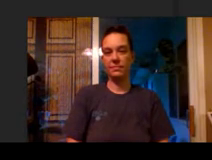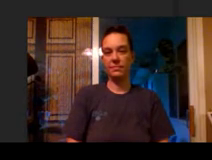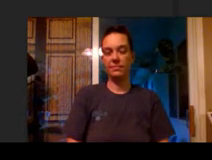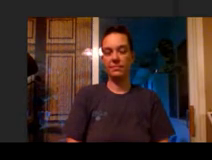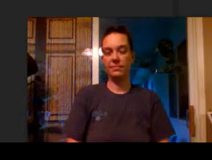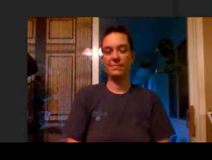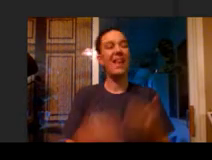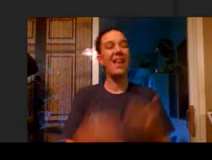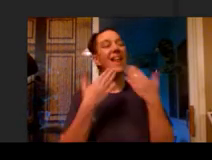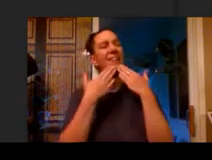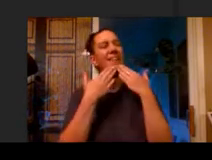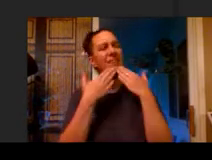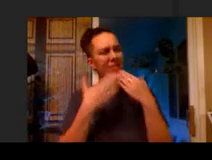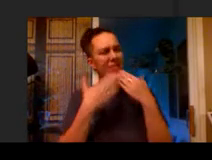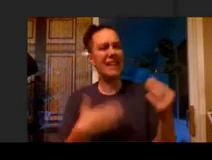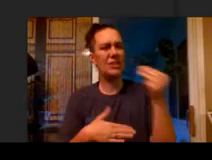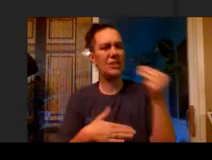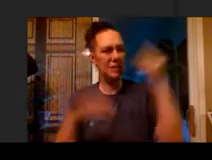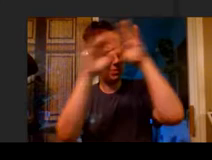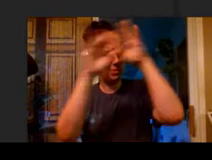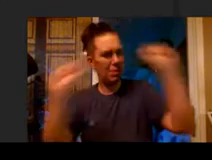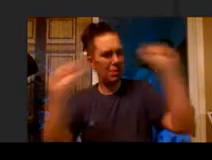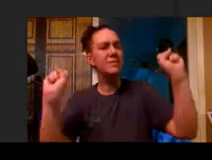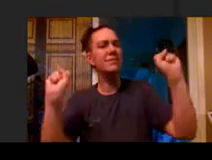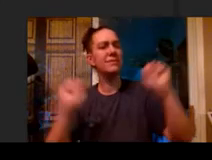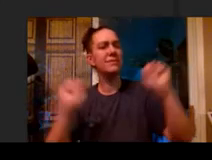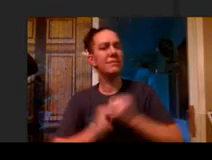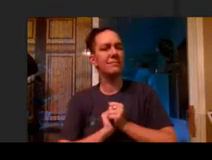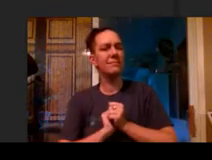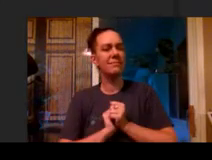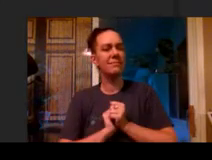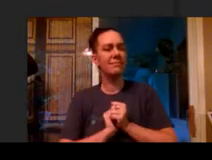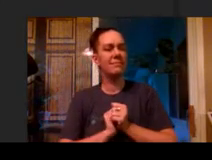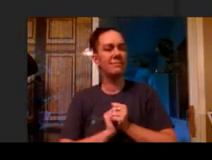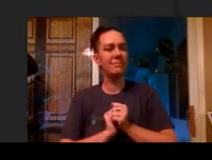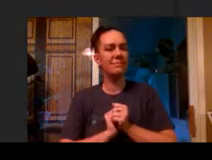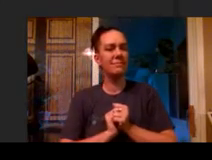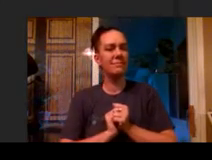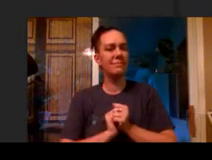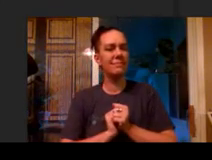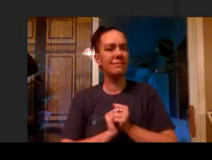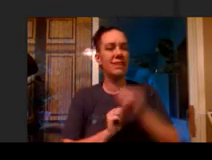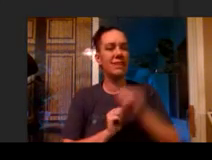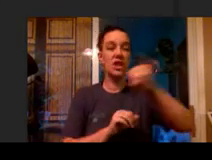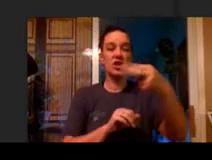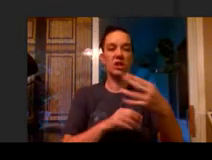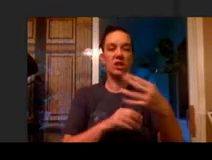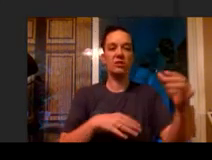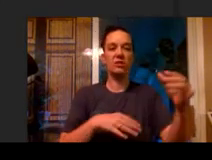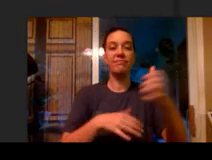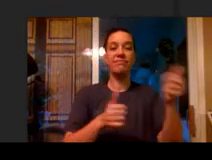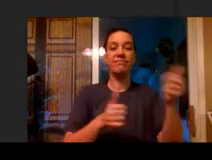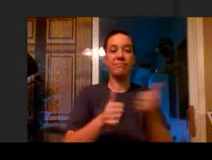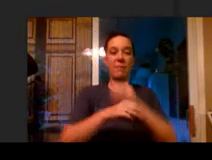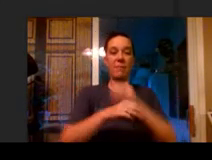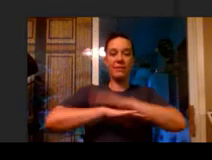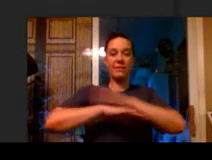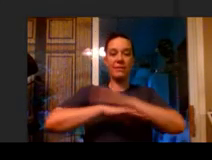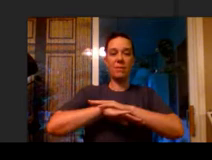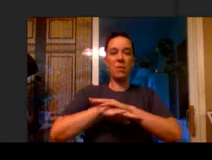Thank you, Madam President, said Josh. He got behind the table and took down the poster Holly had made the night